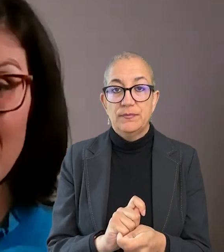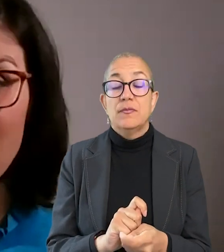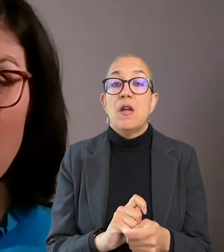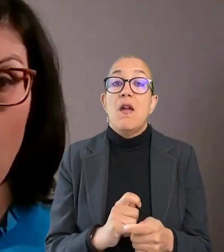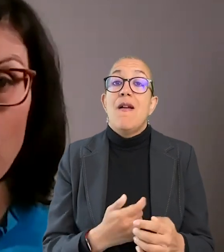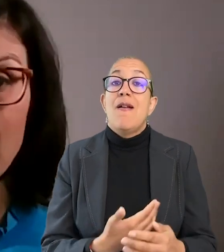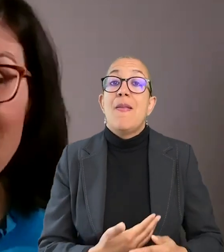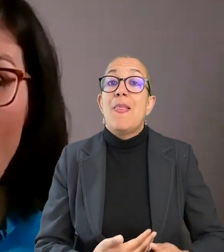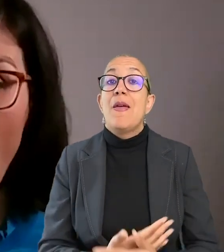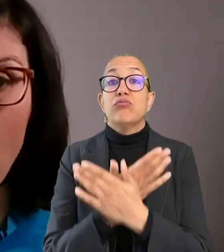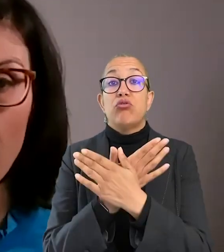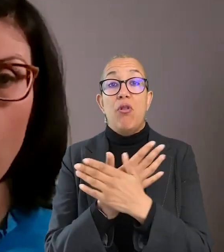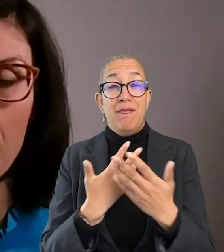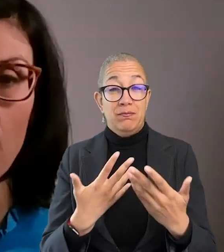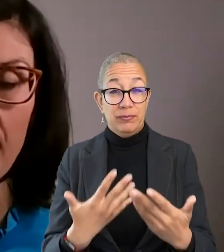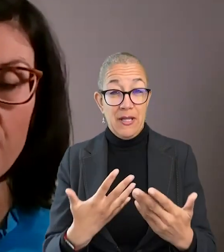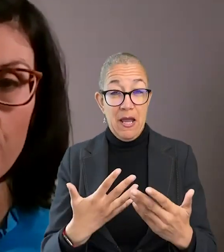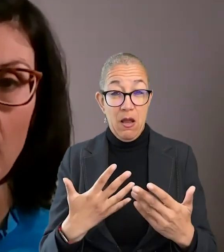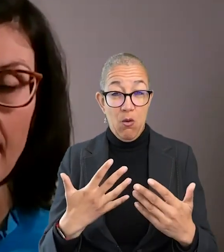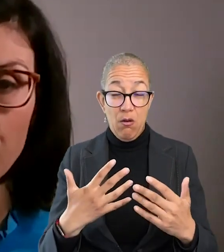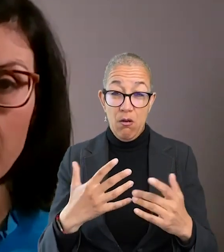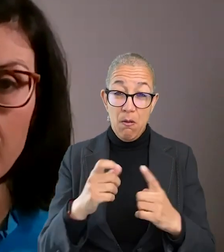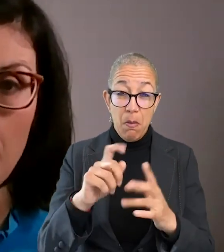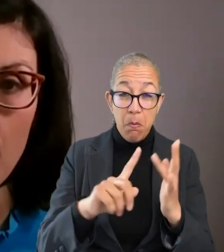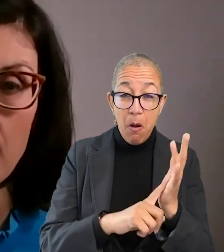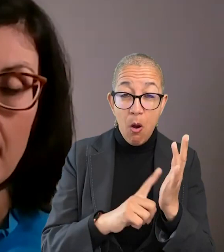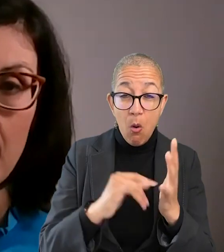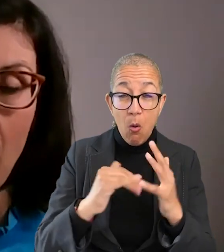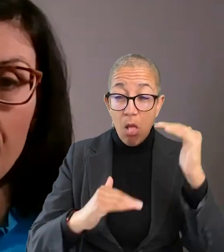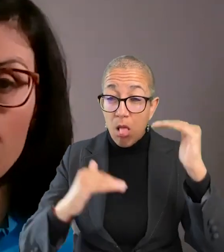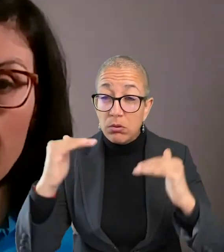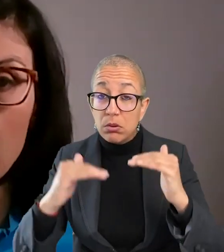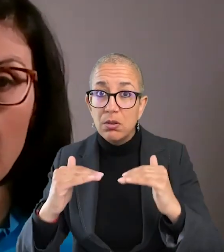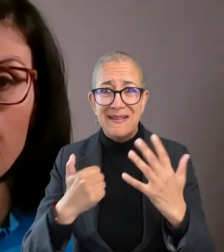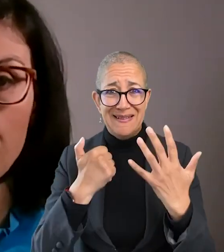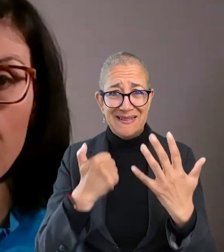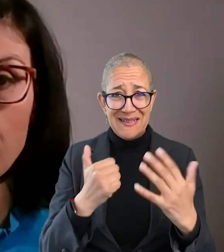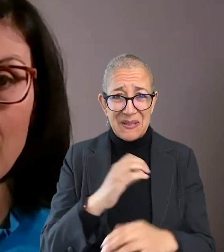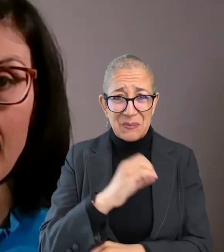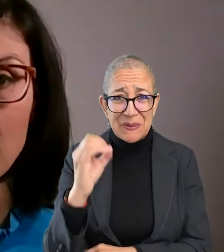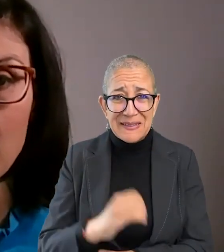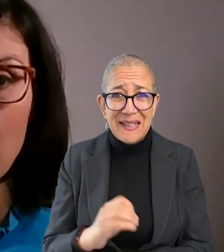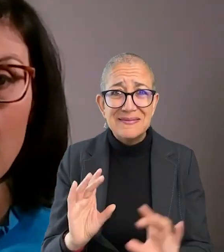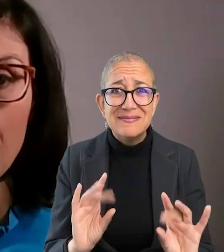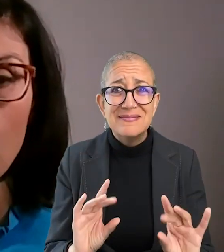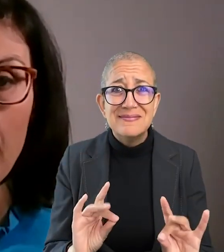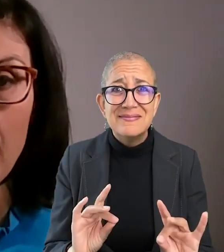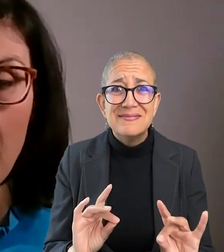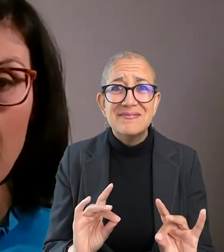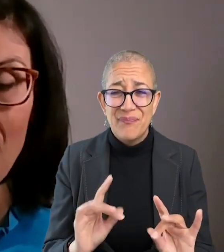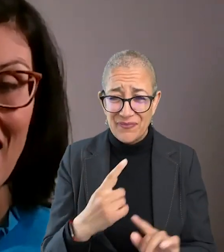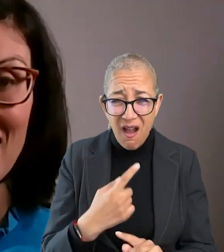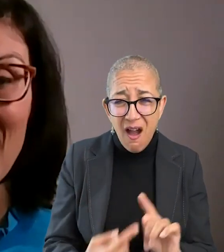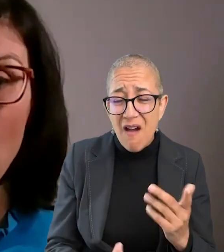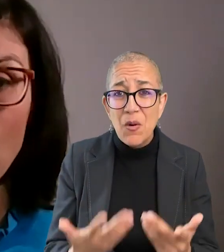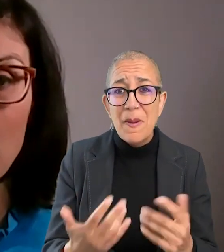6% in the polls. That's half of what we got at that general election in December. And the general election review said that we